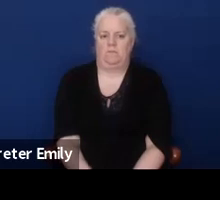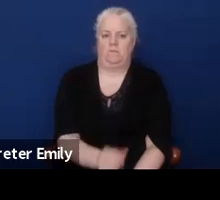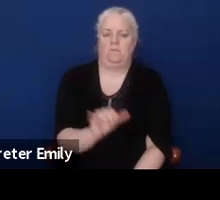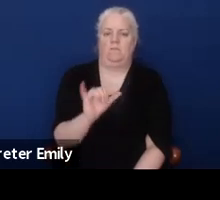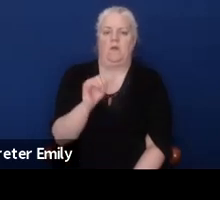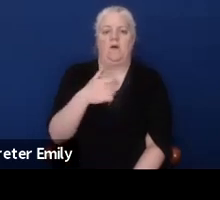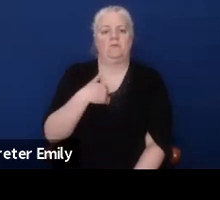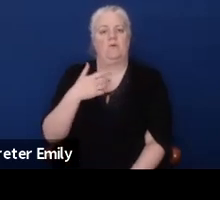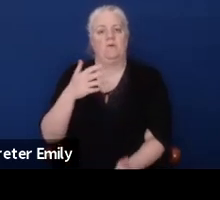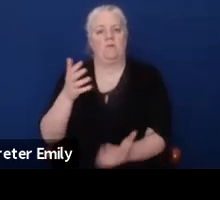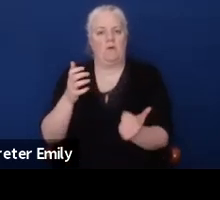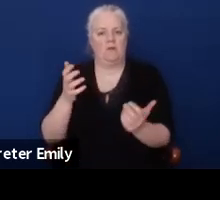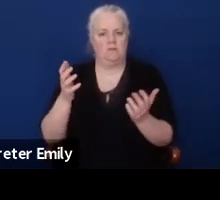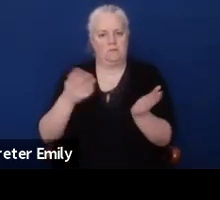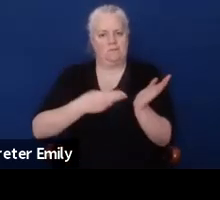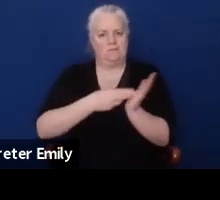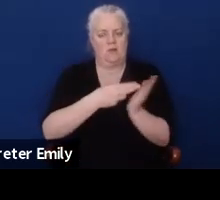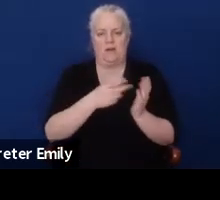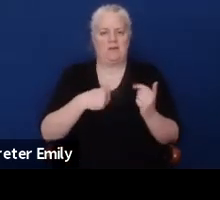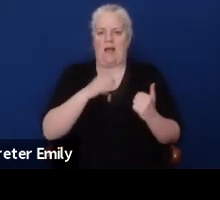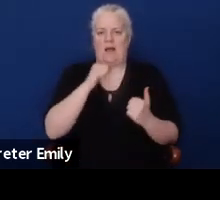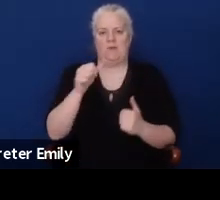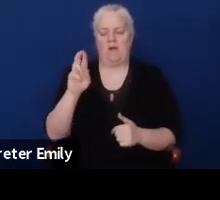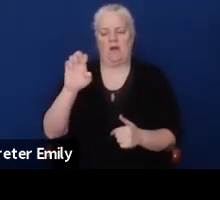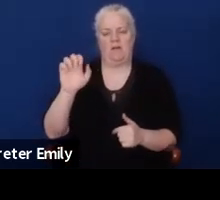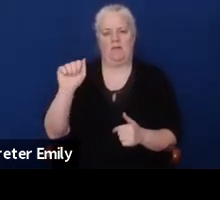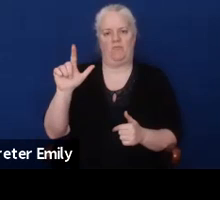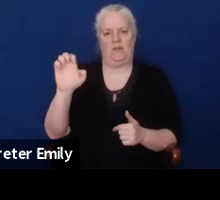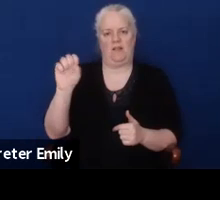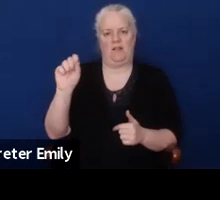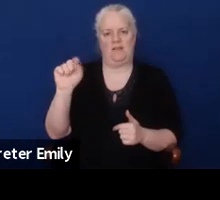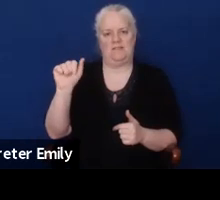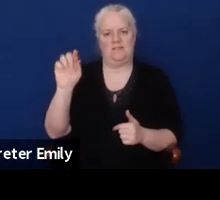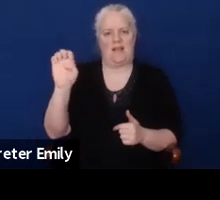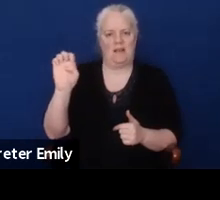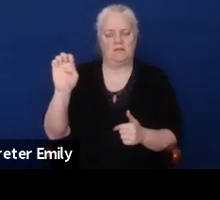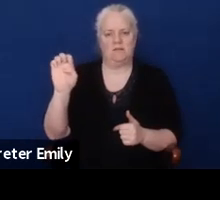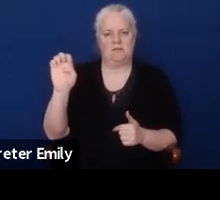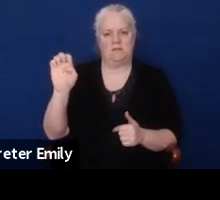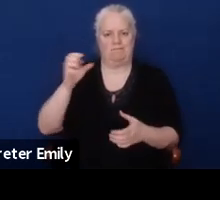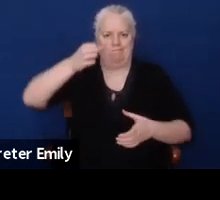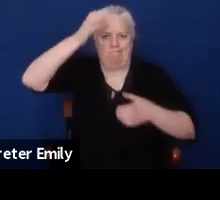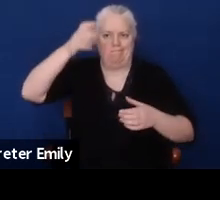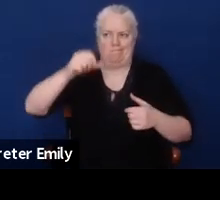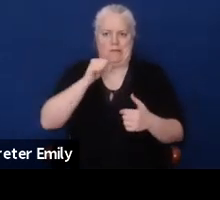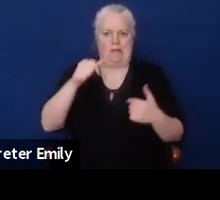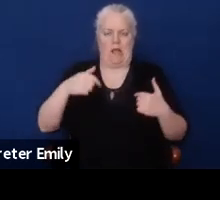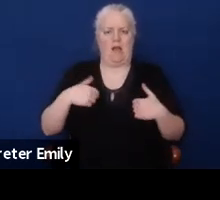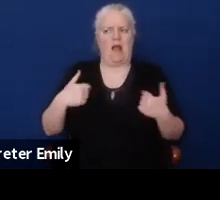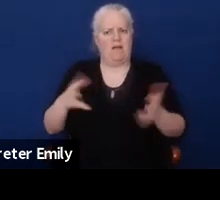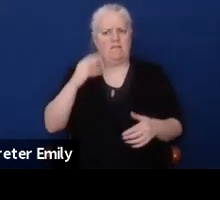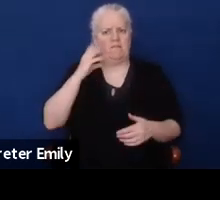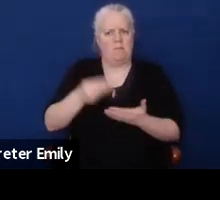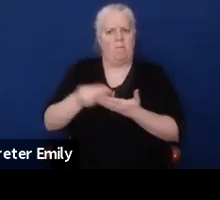and I'm not a person who knows a lot about the loans. I've bought a house, but like I want to say that there are